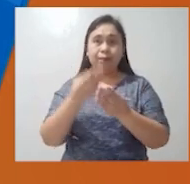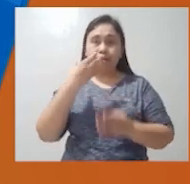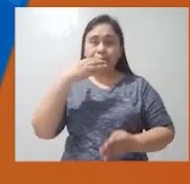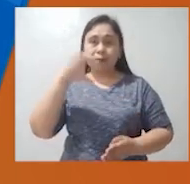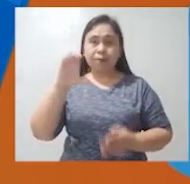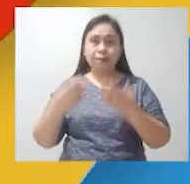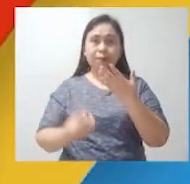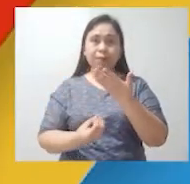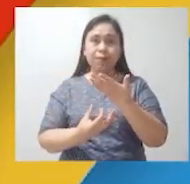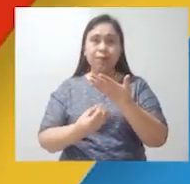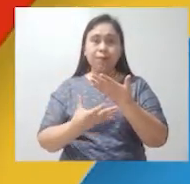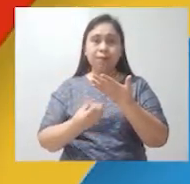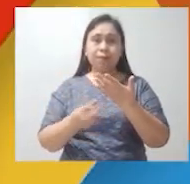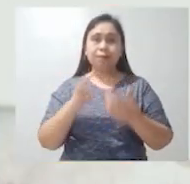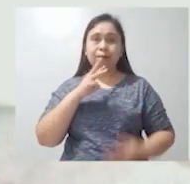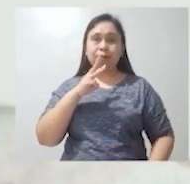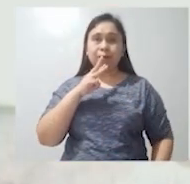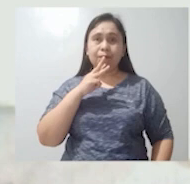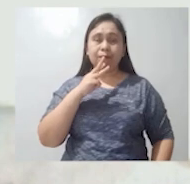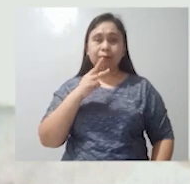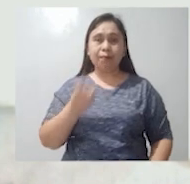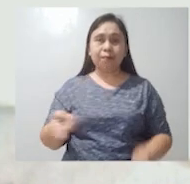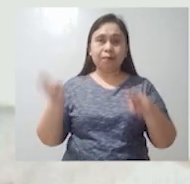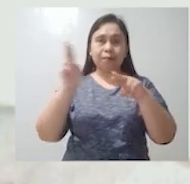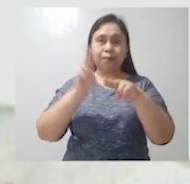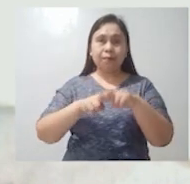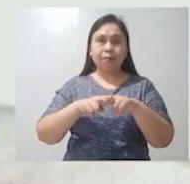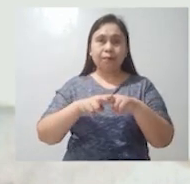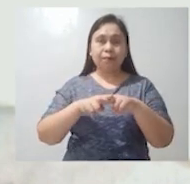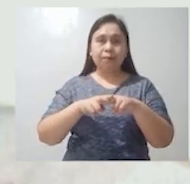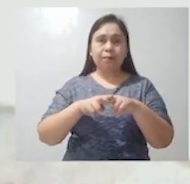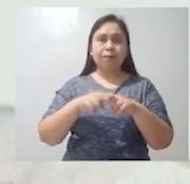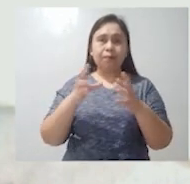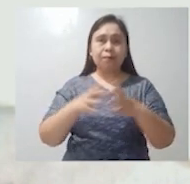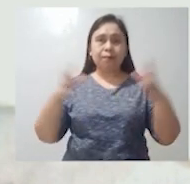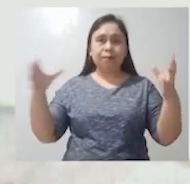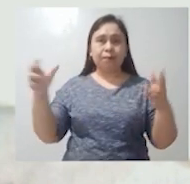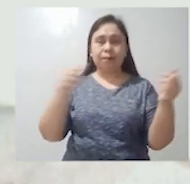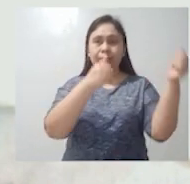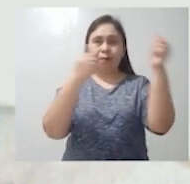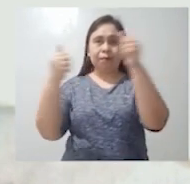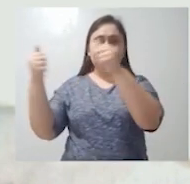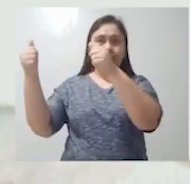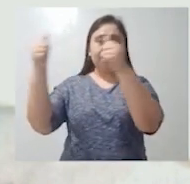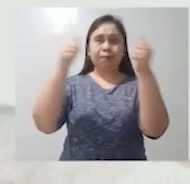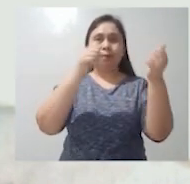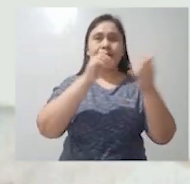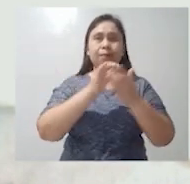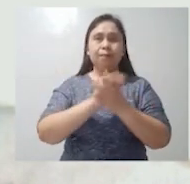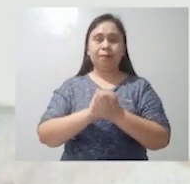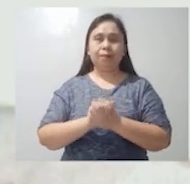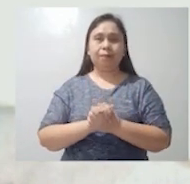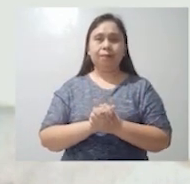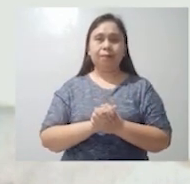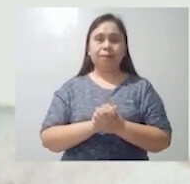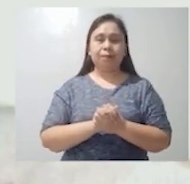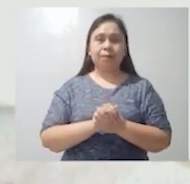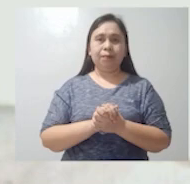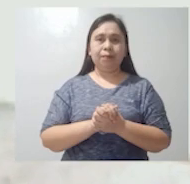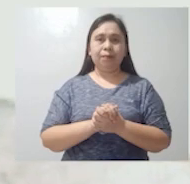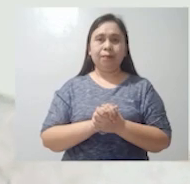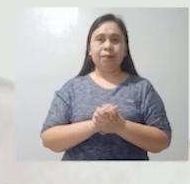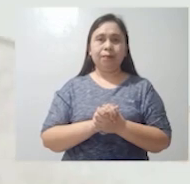water warms up the air inside the ping pong ball, causing the air to expand and push the dent of the ping pong ball back out.